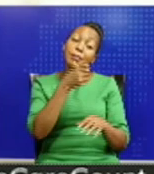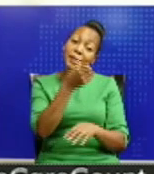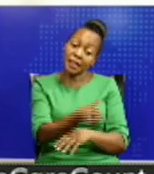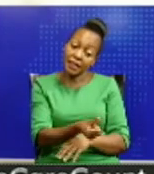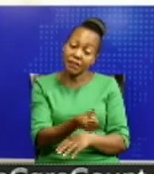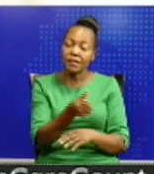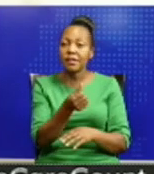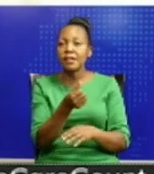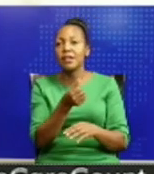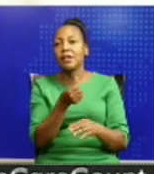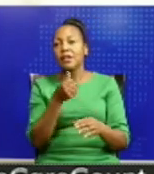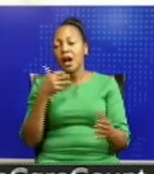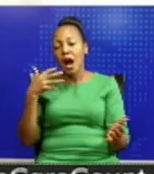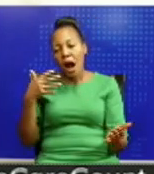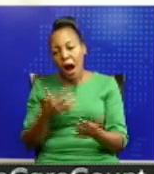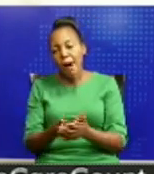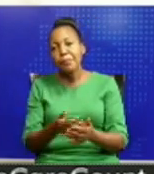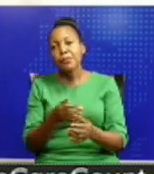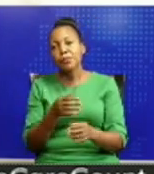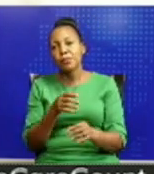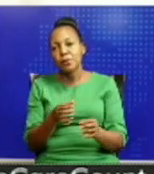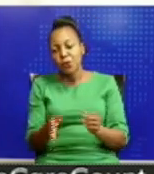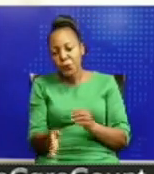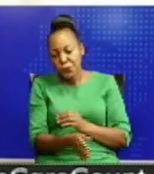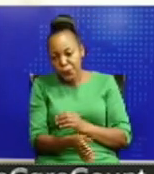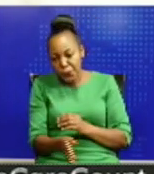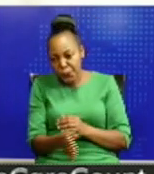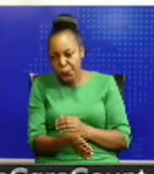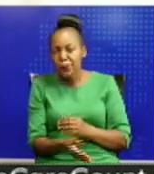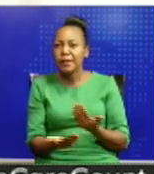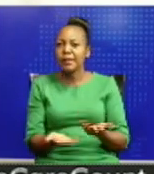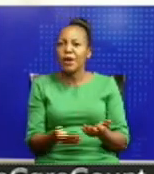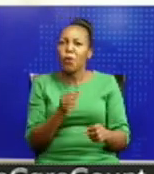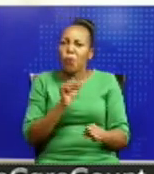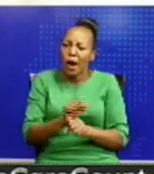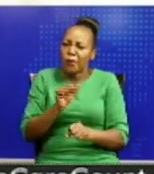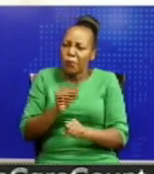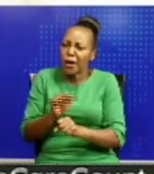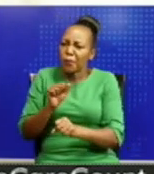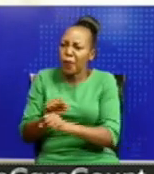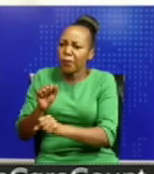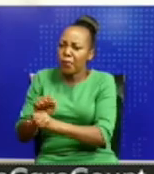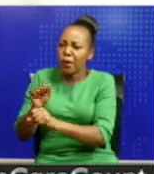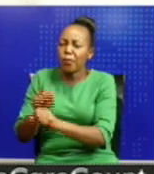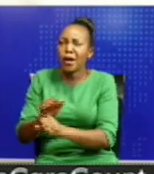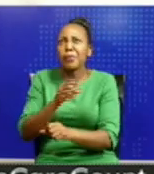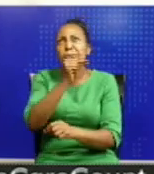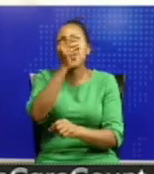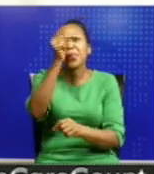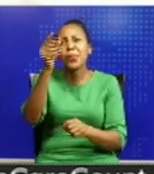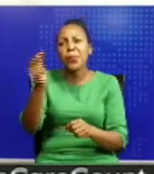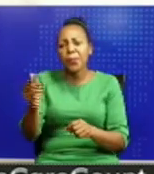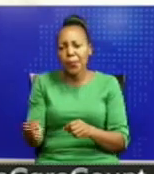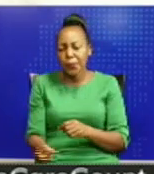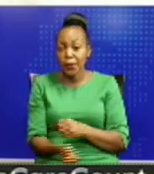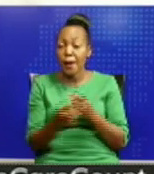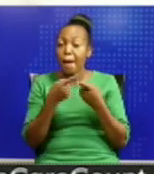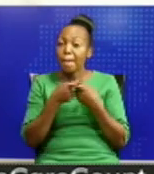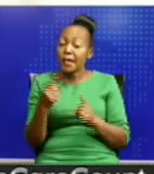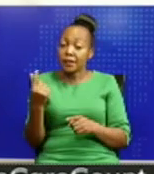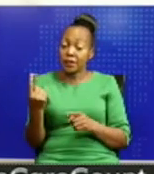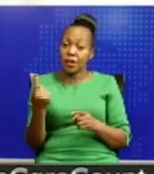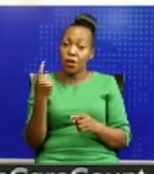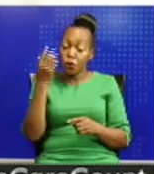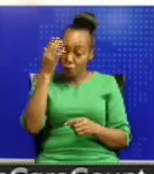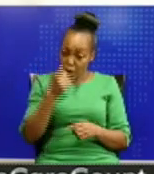6 a.m. up to 12 p.m., they are actually working. The only thing is that the kind of work they are